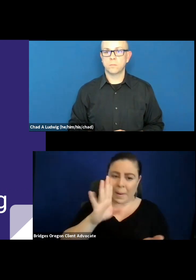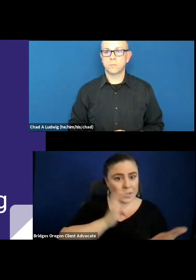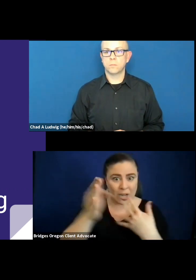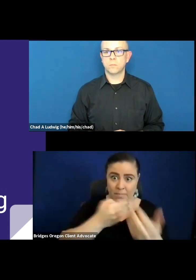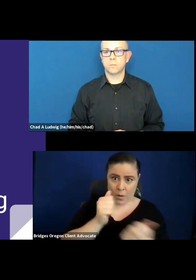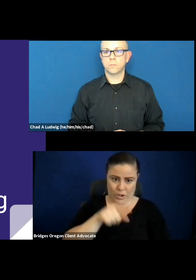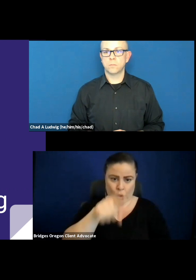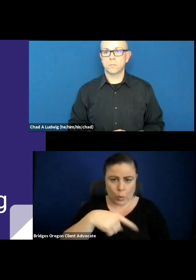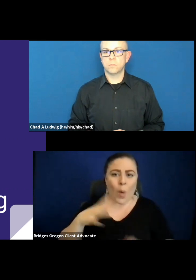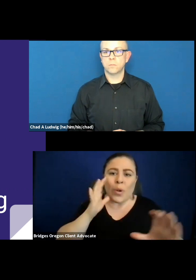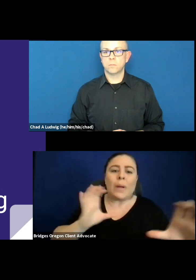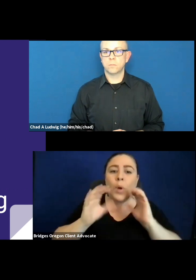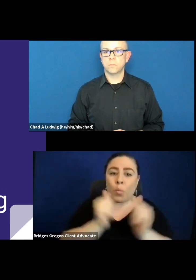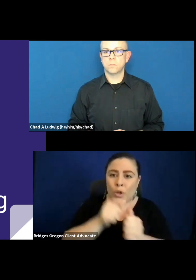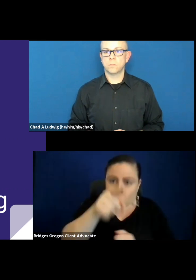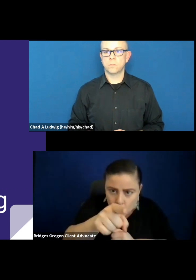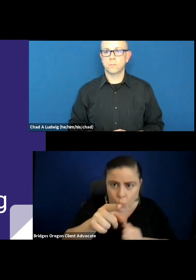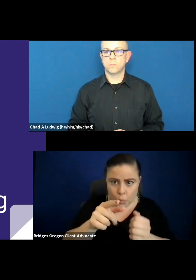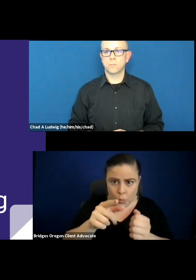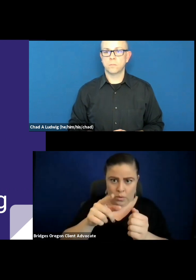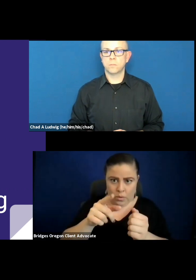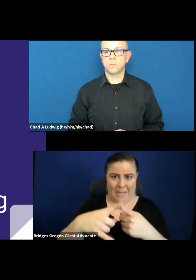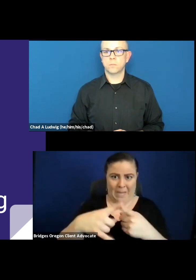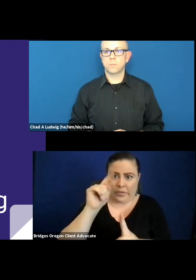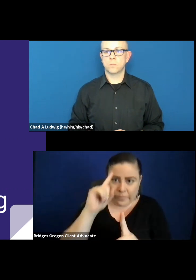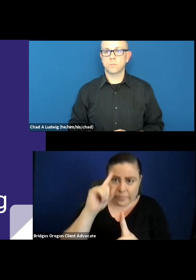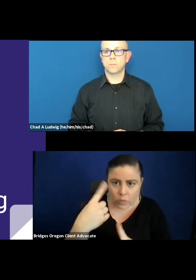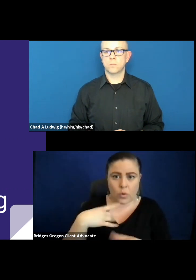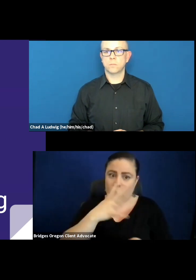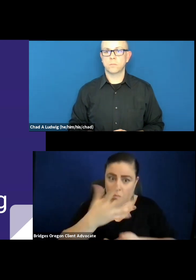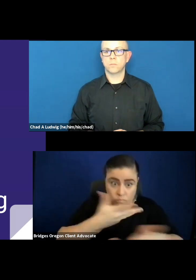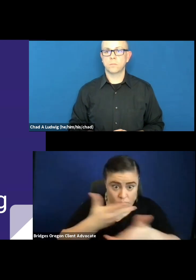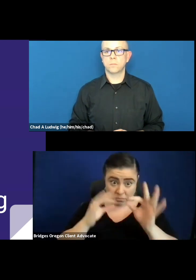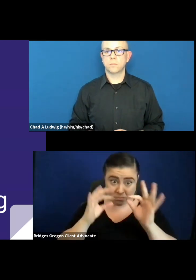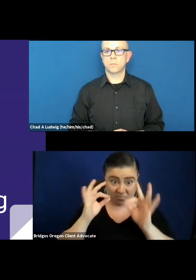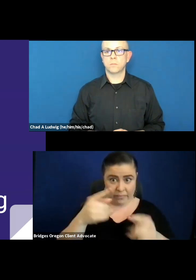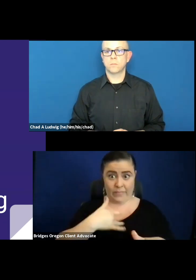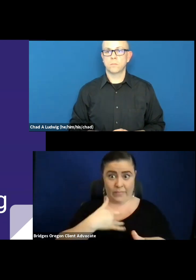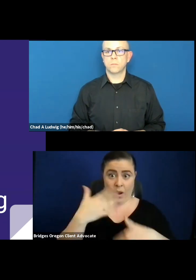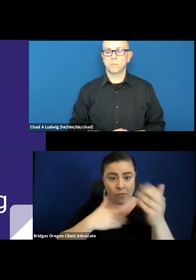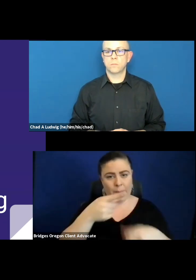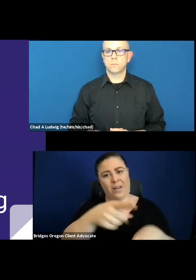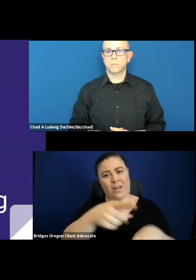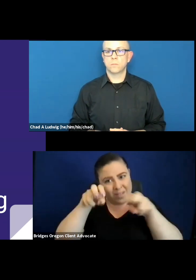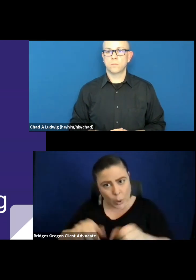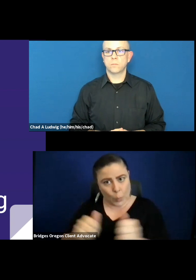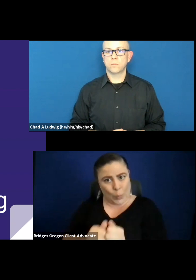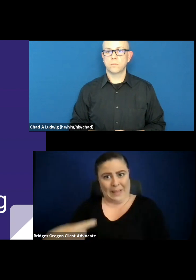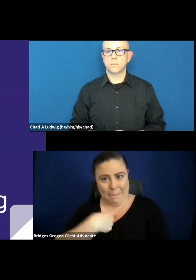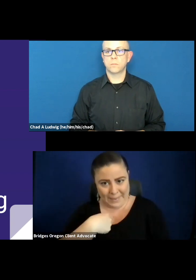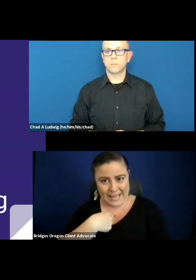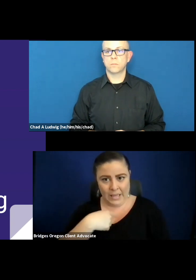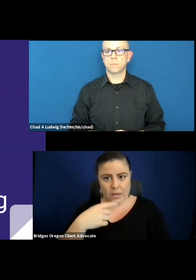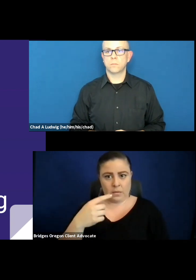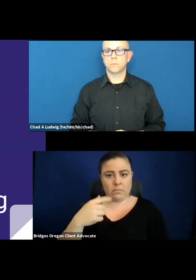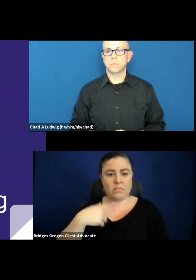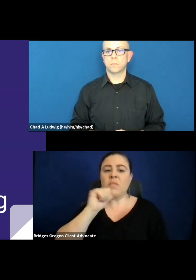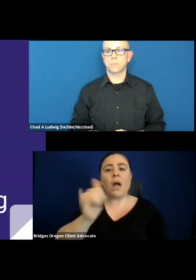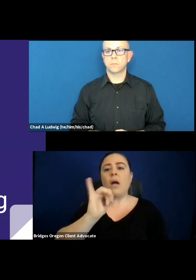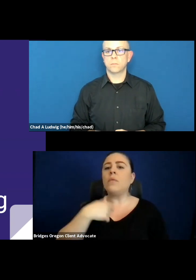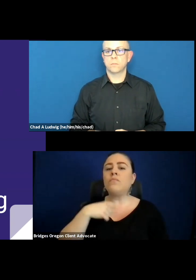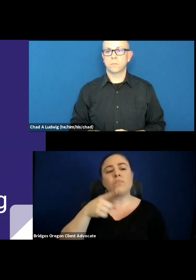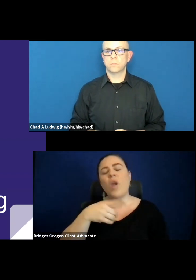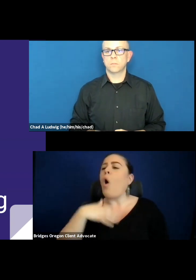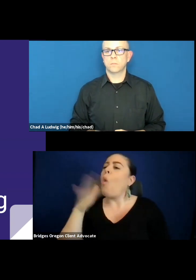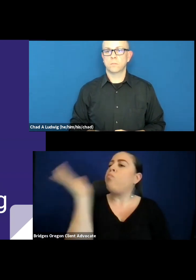we have to go ahead and report. We have to be transparent with you and communicate with you about that first. And then when you feel comfortable, where you can sit